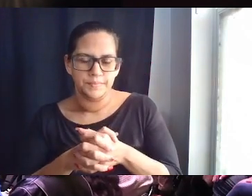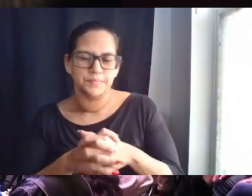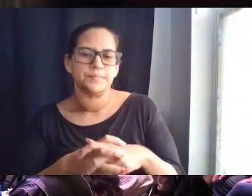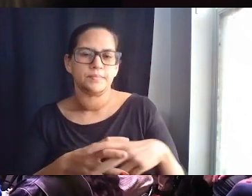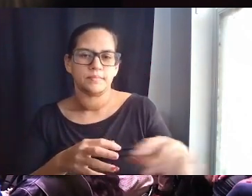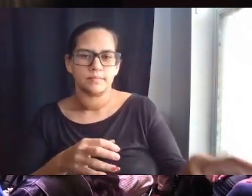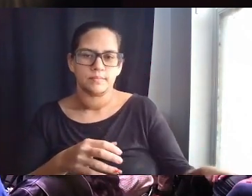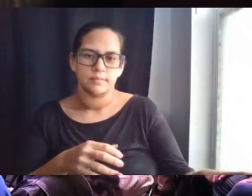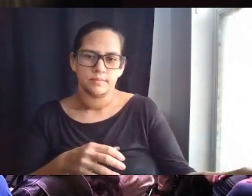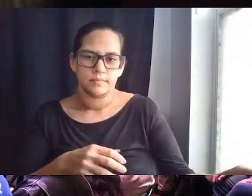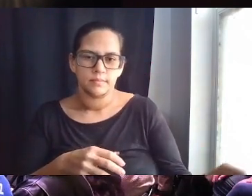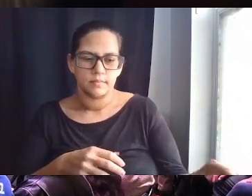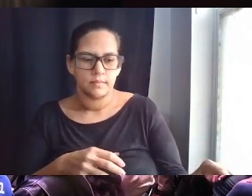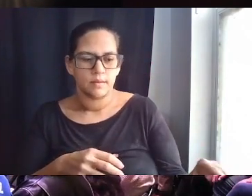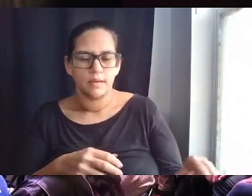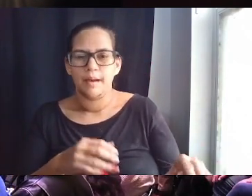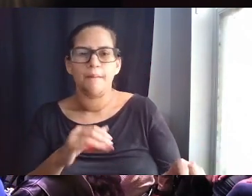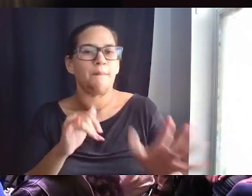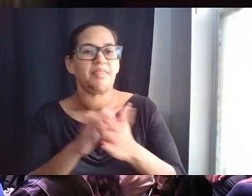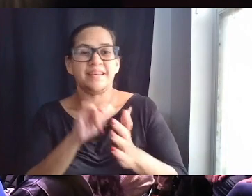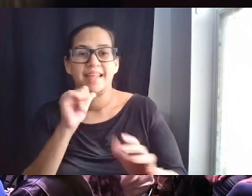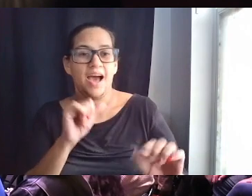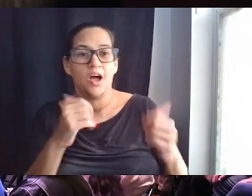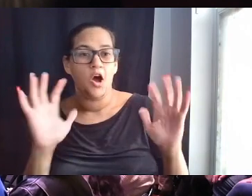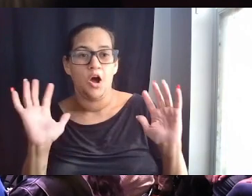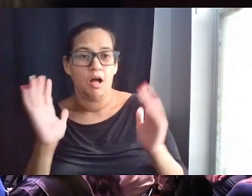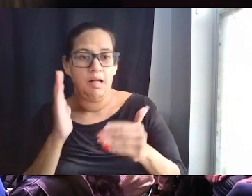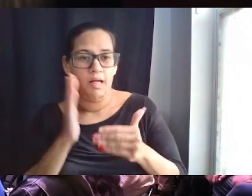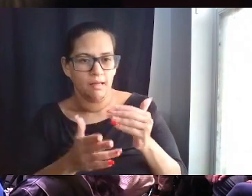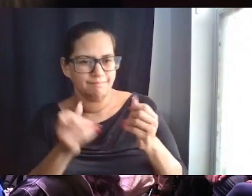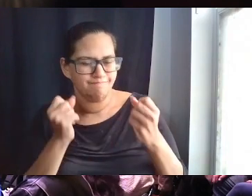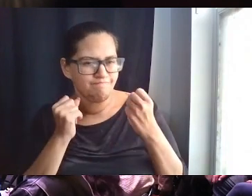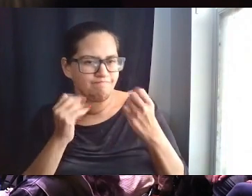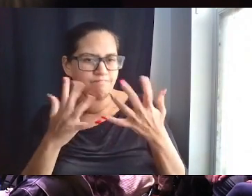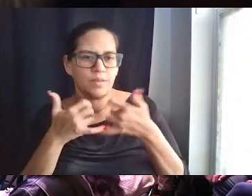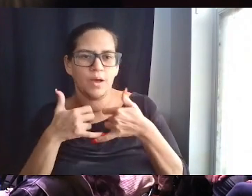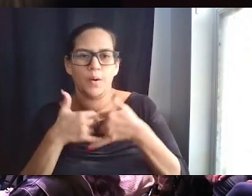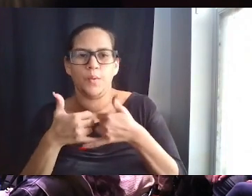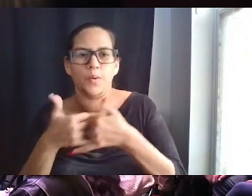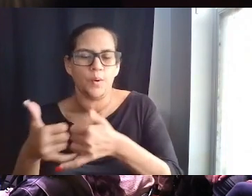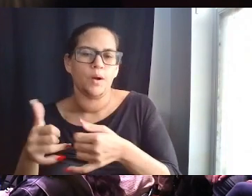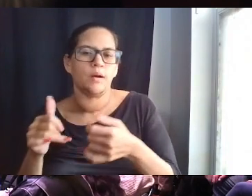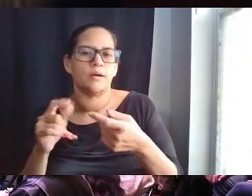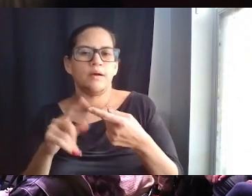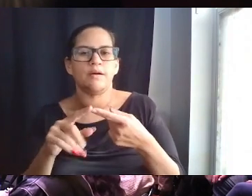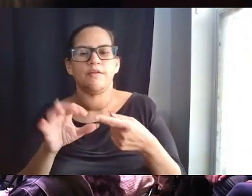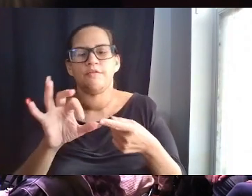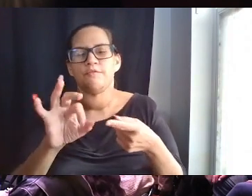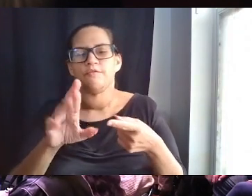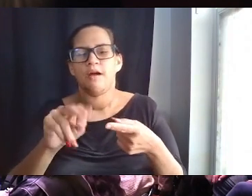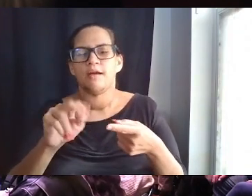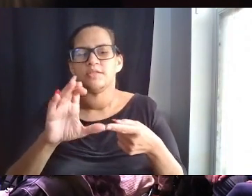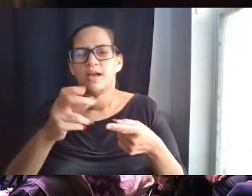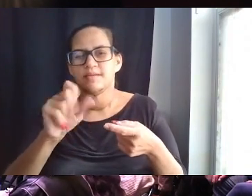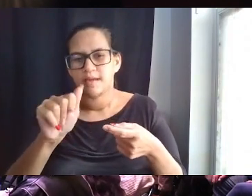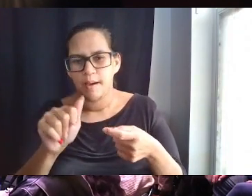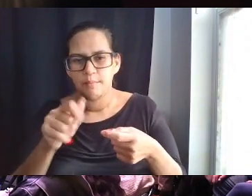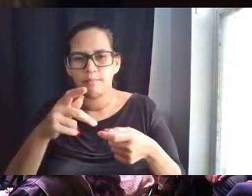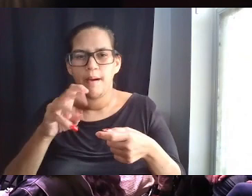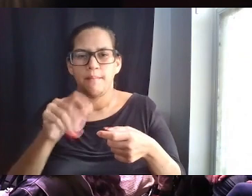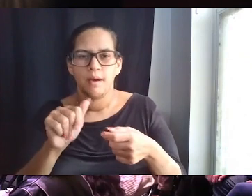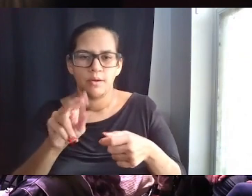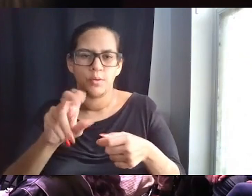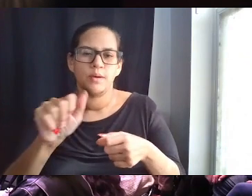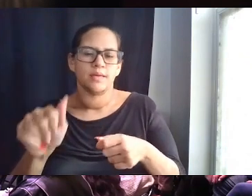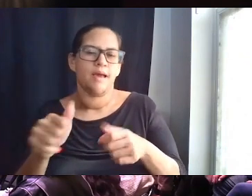But that's not all. Her numerous awards include the Francesca Primus Prize, the New Voices Award, the USA Artist Fellowship, National